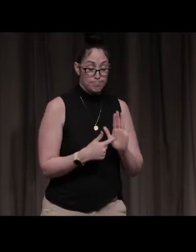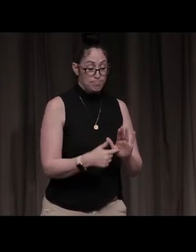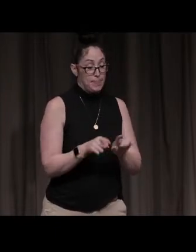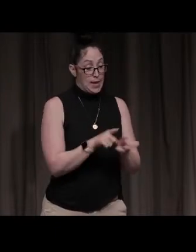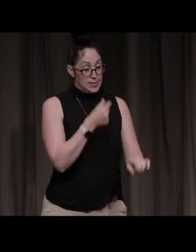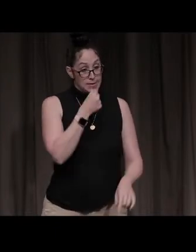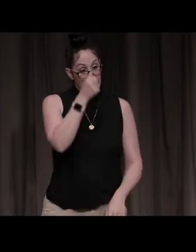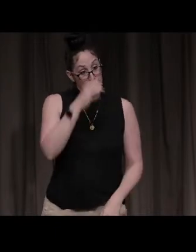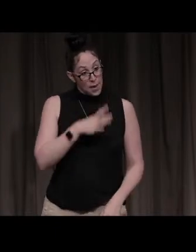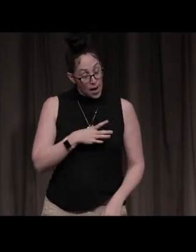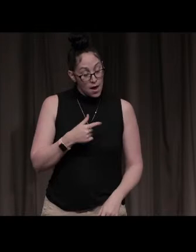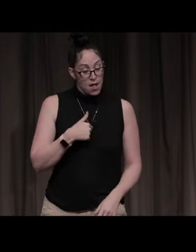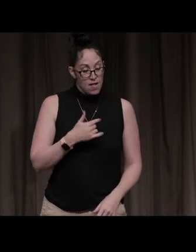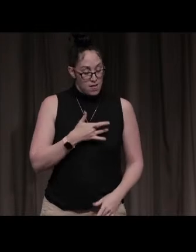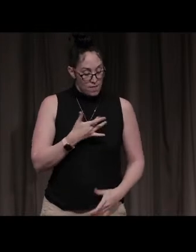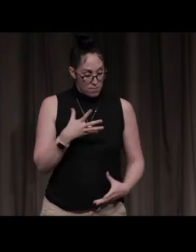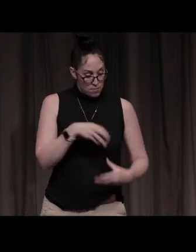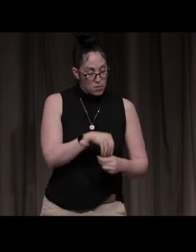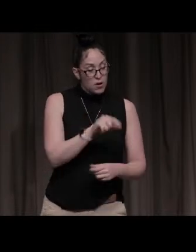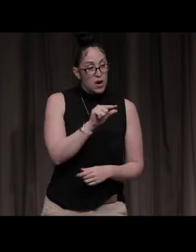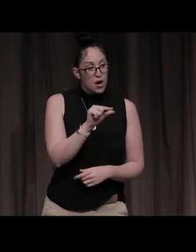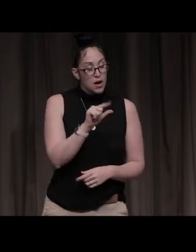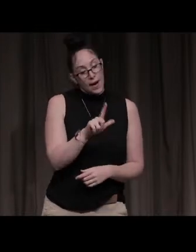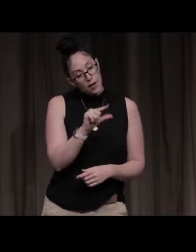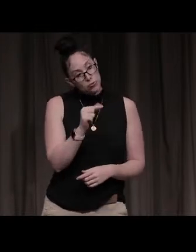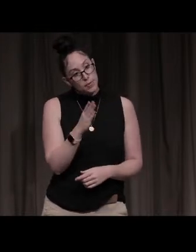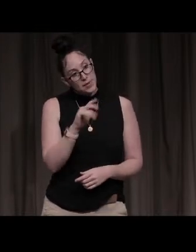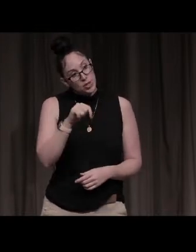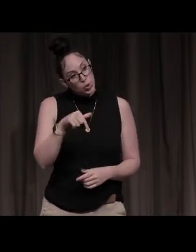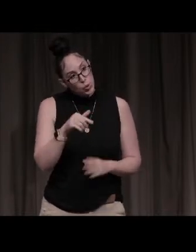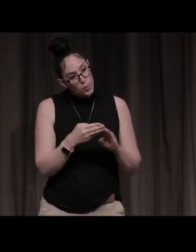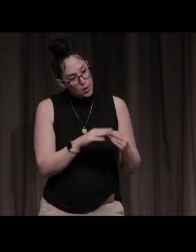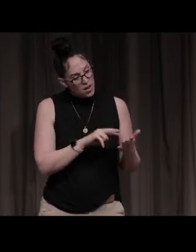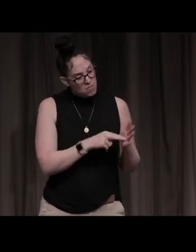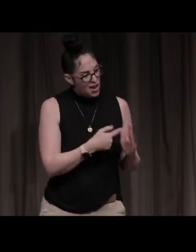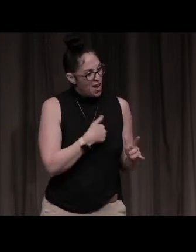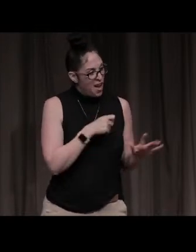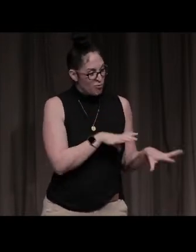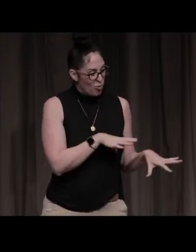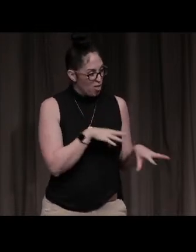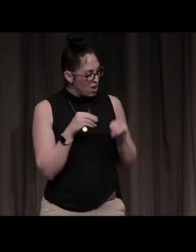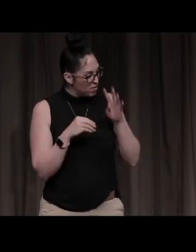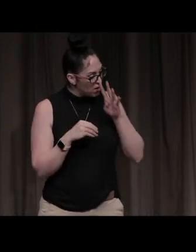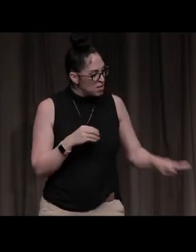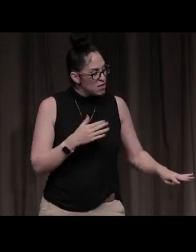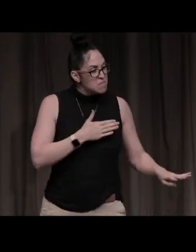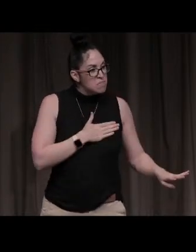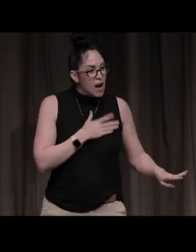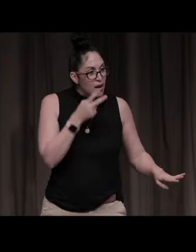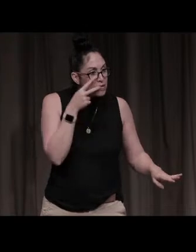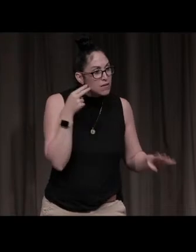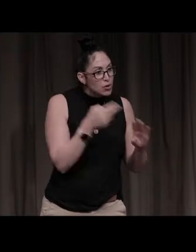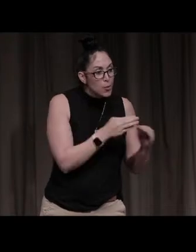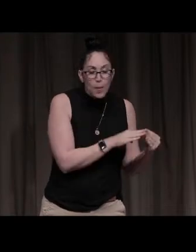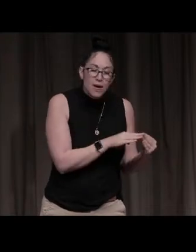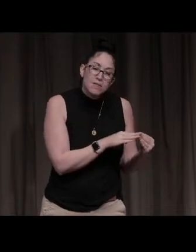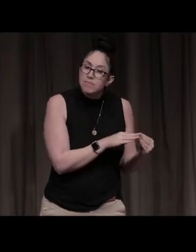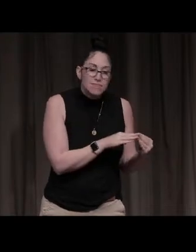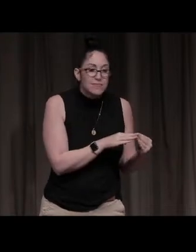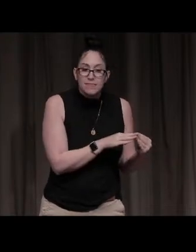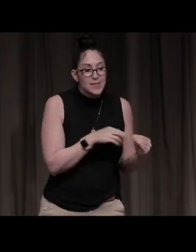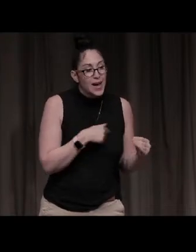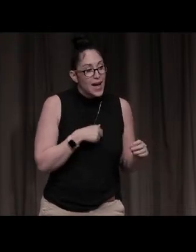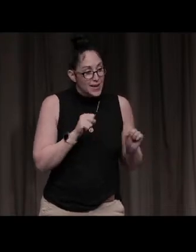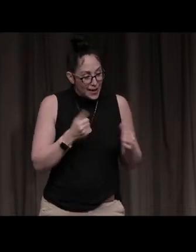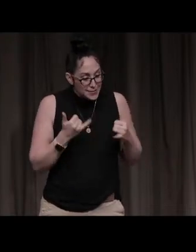that being a part of the LGBTQ community meant that I had to leave my community. But I find that the two-spirit movement helps me stay